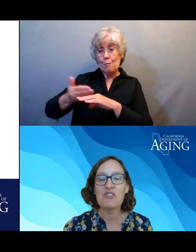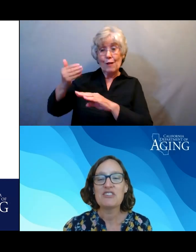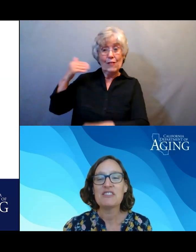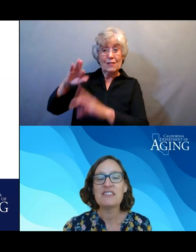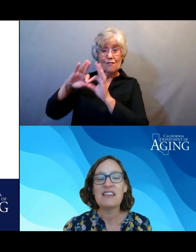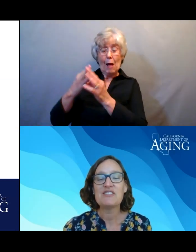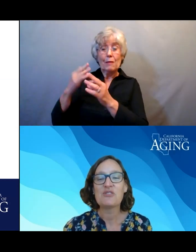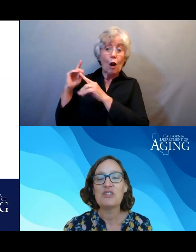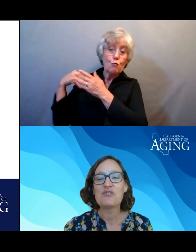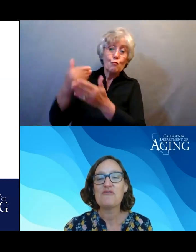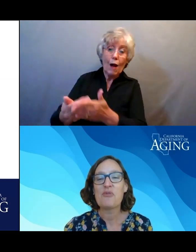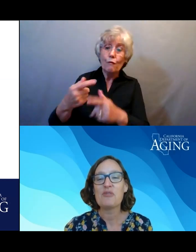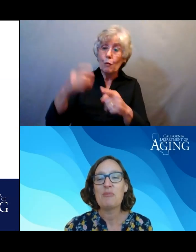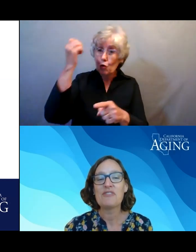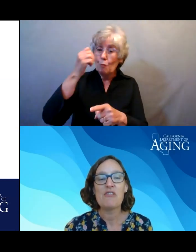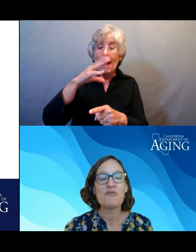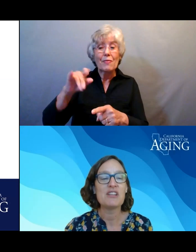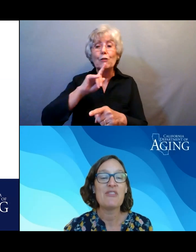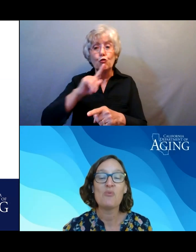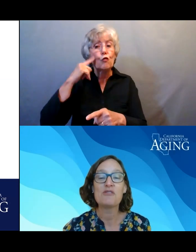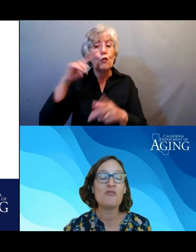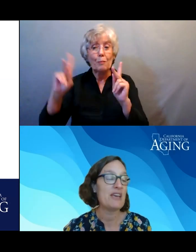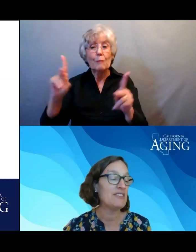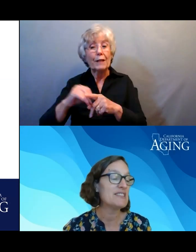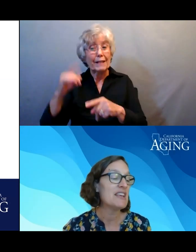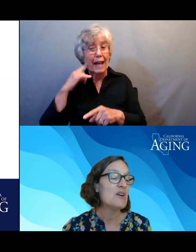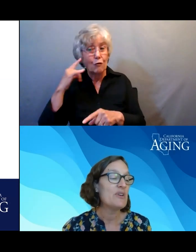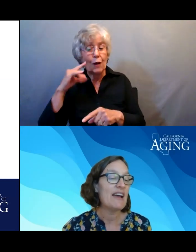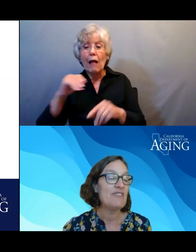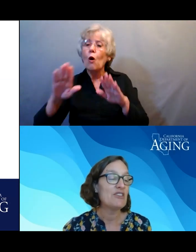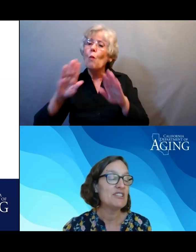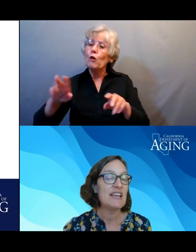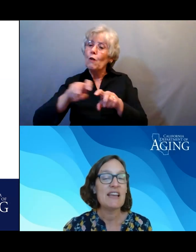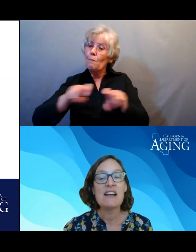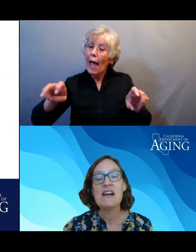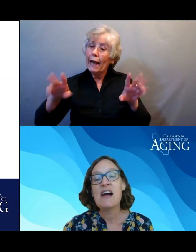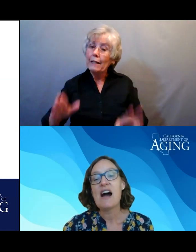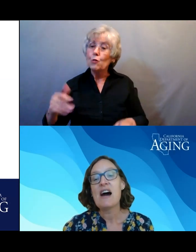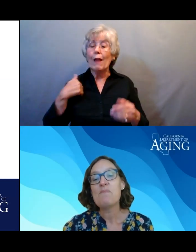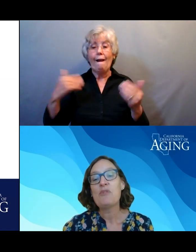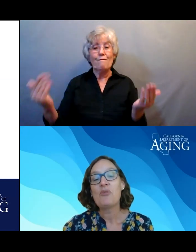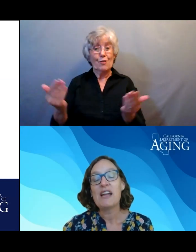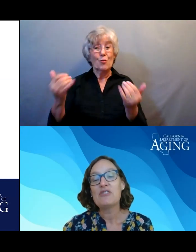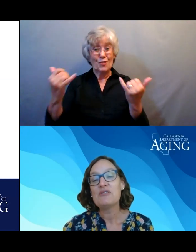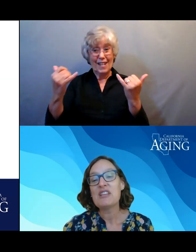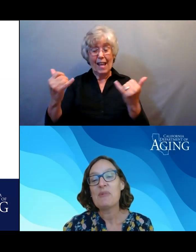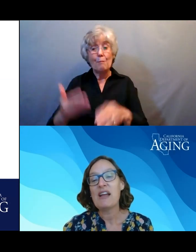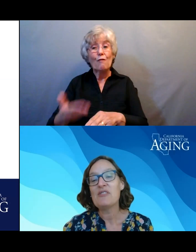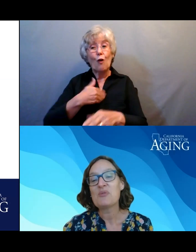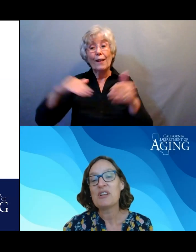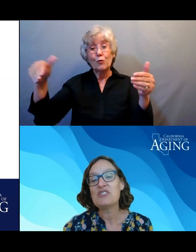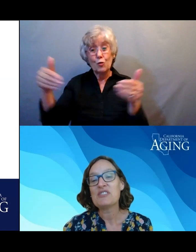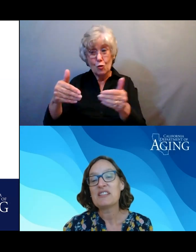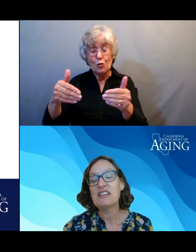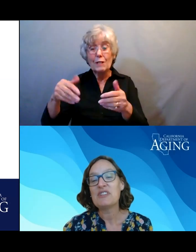many generations, and it's certainly true for the people of California and the wonderful panelists we have here today. Before I introduce them, I